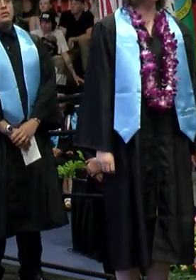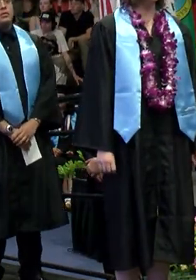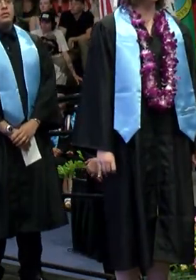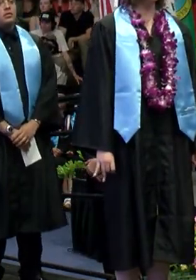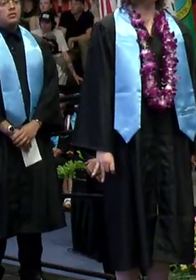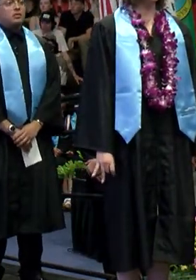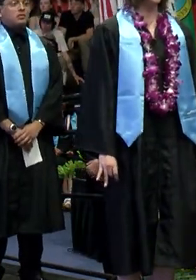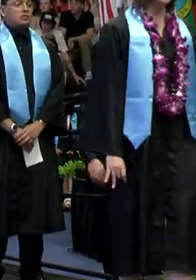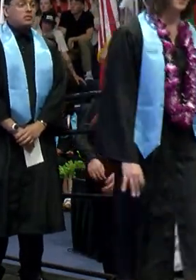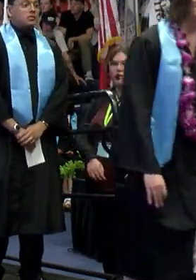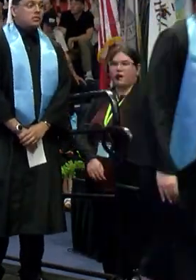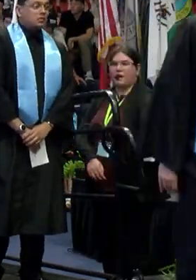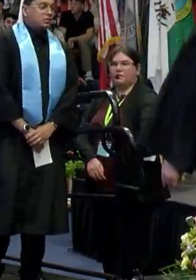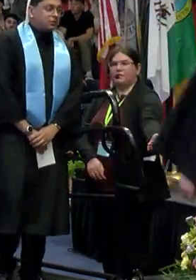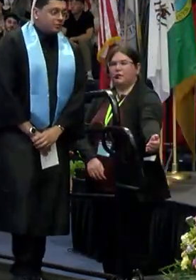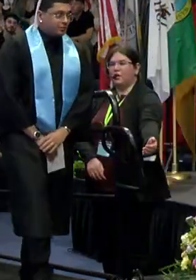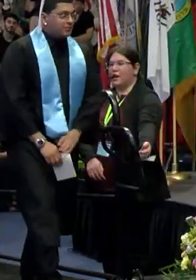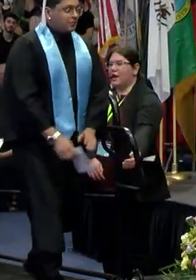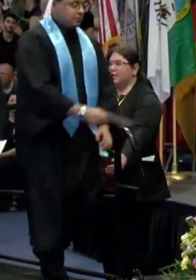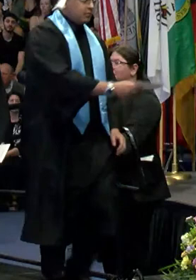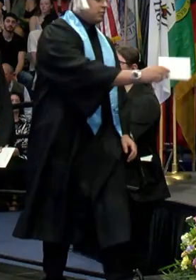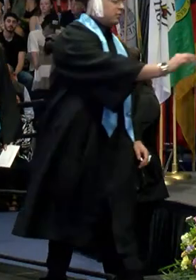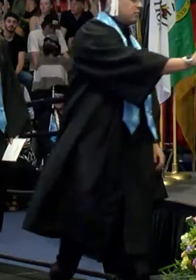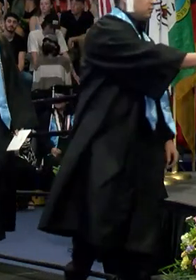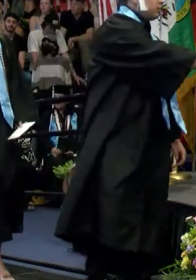Jennifer Mary Davis.